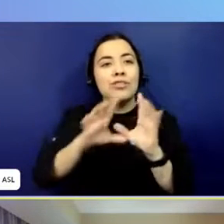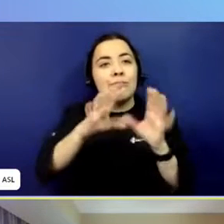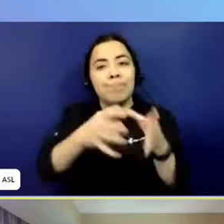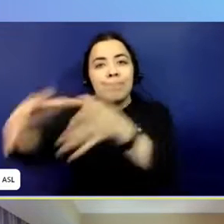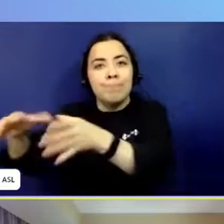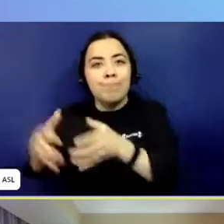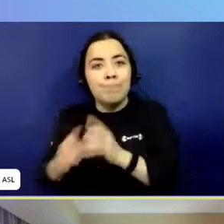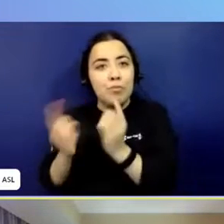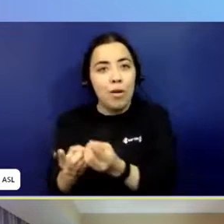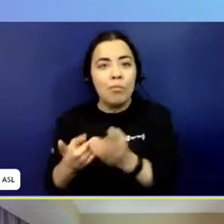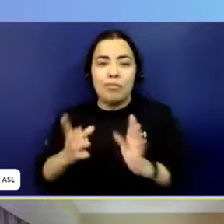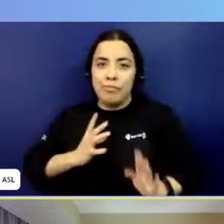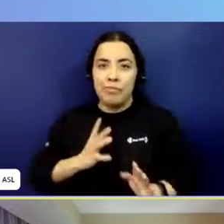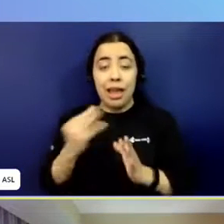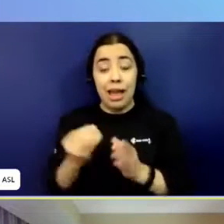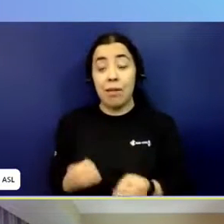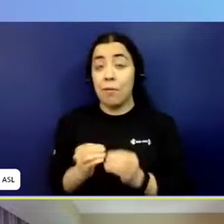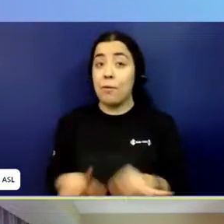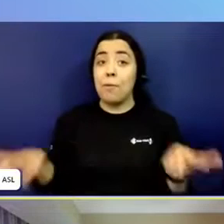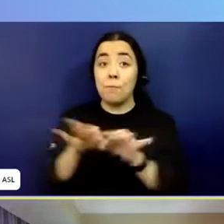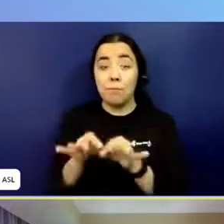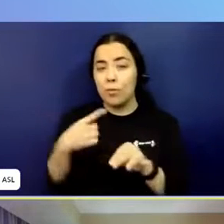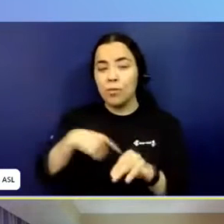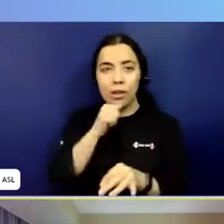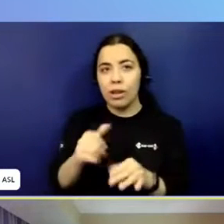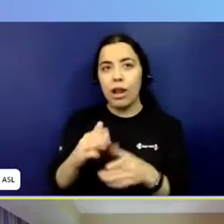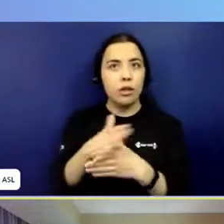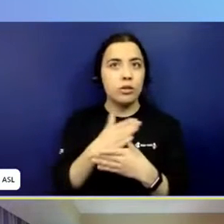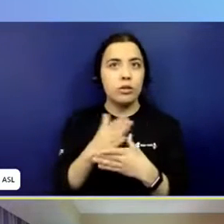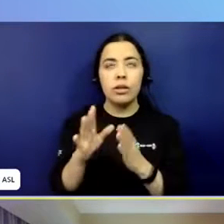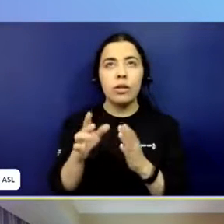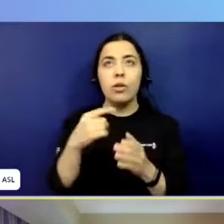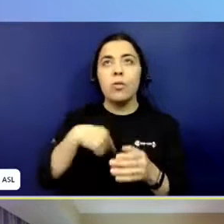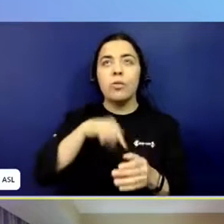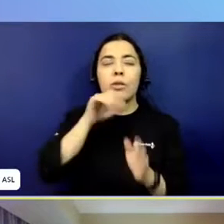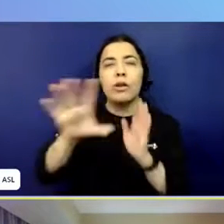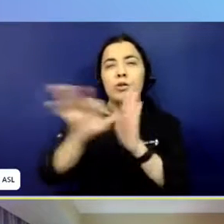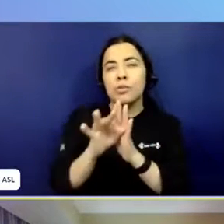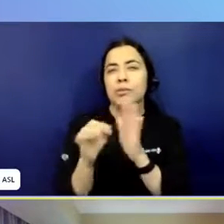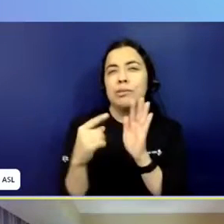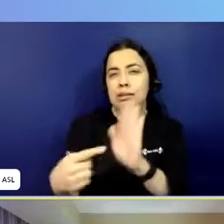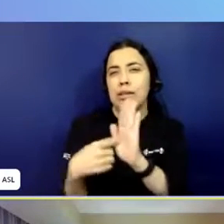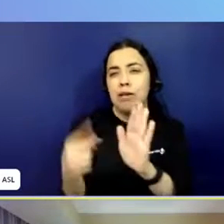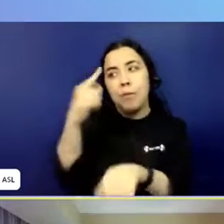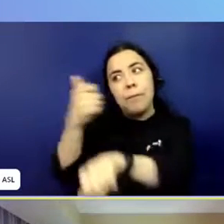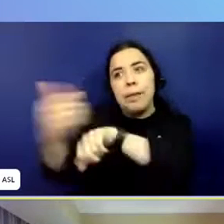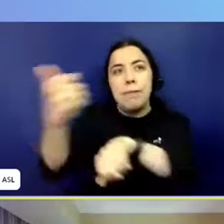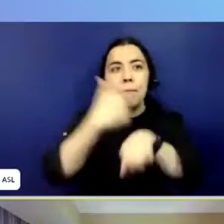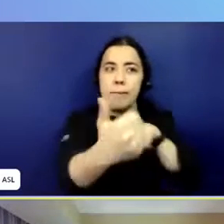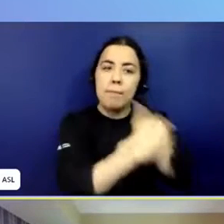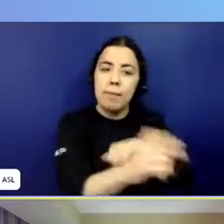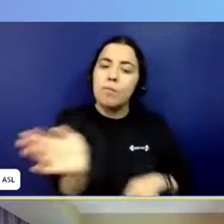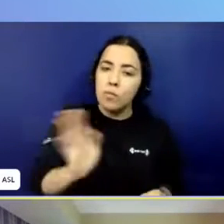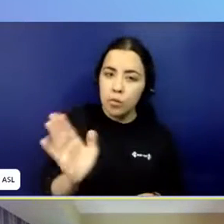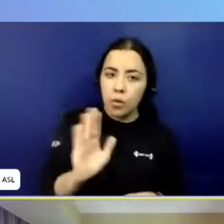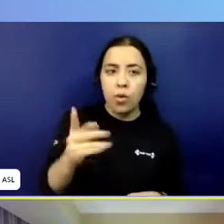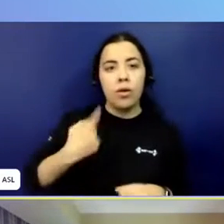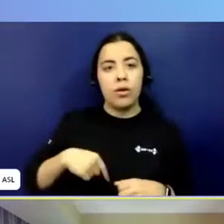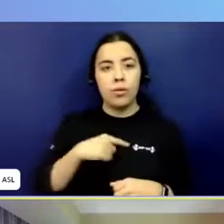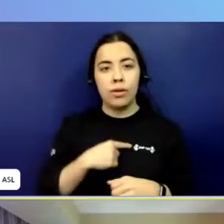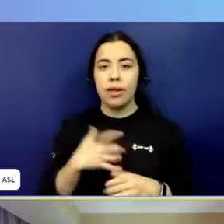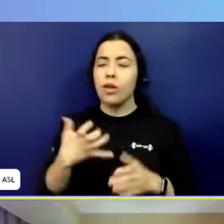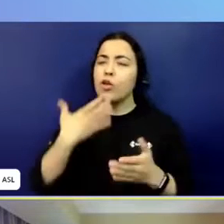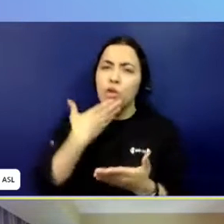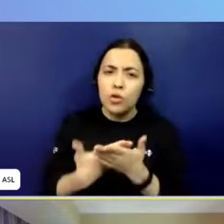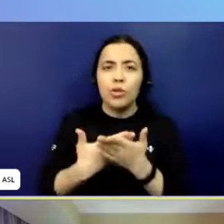choose examples that would blame somebody or put somebody on the spot or blame an entire team. Choosing good